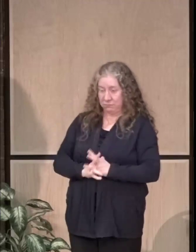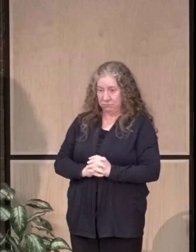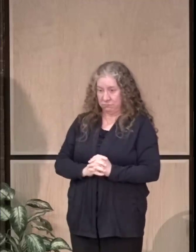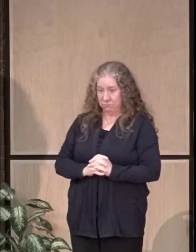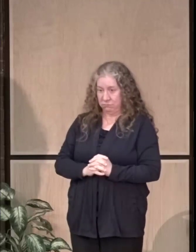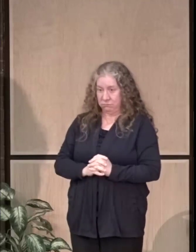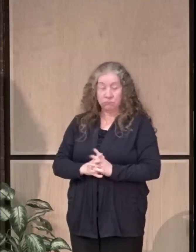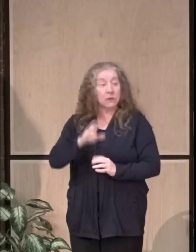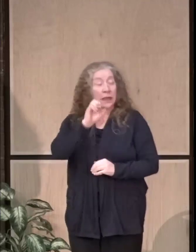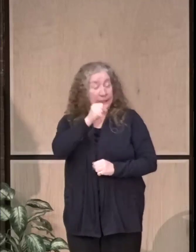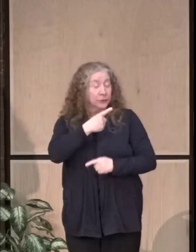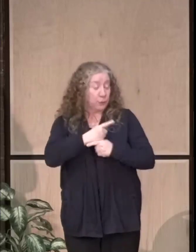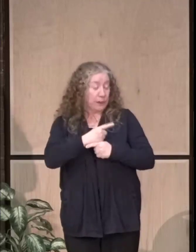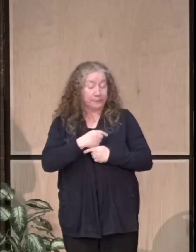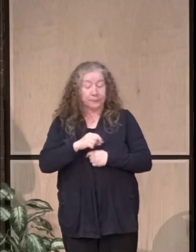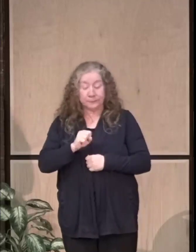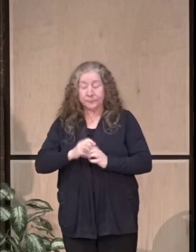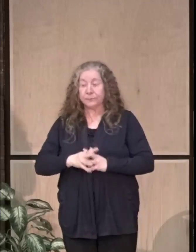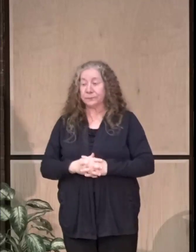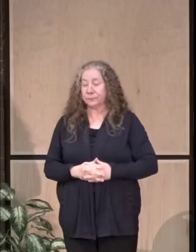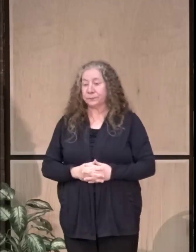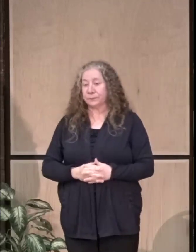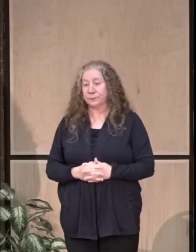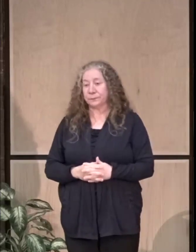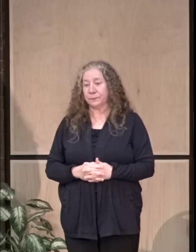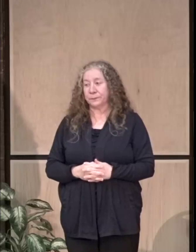I mean, I did speak to that.